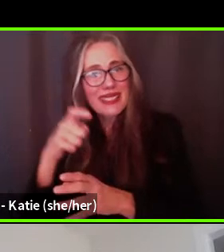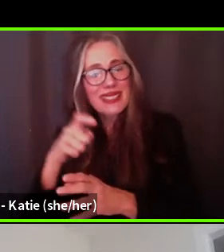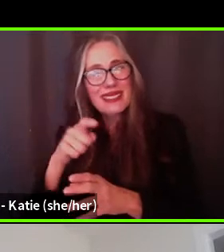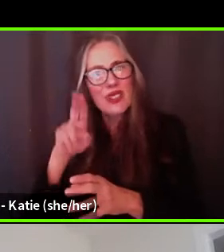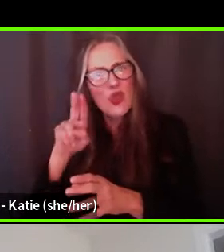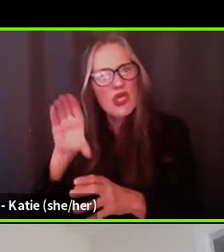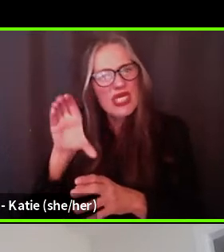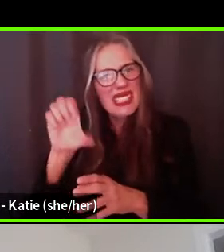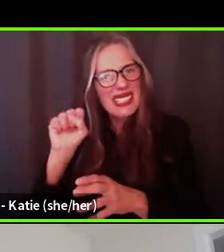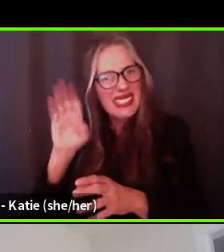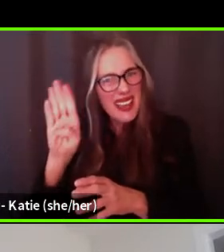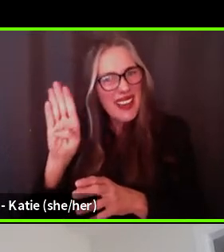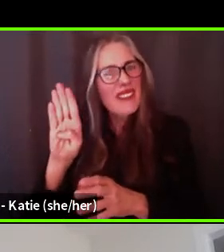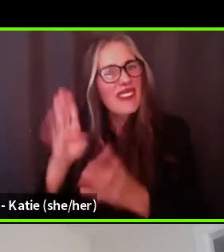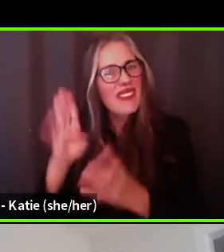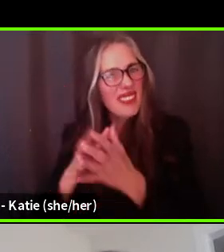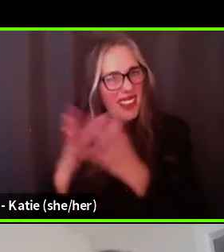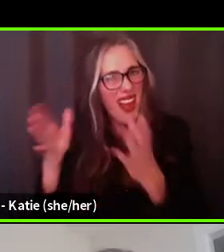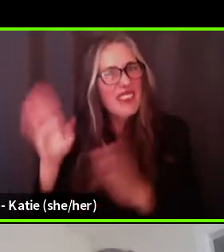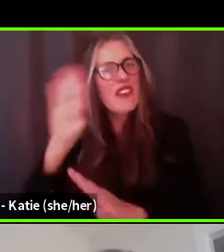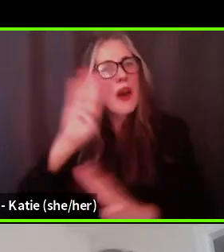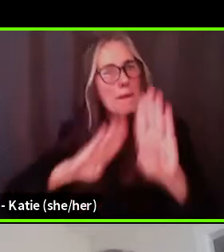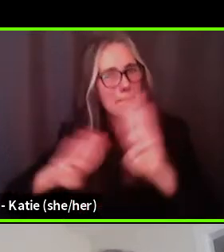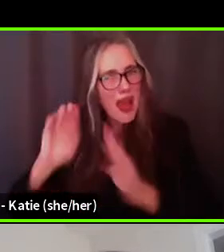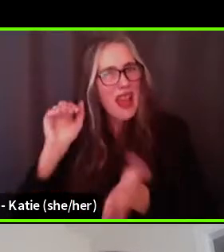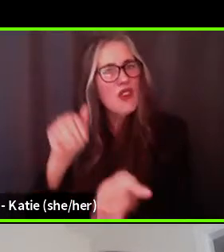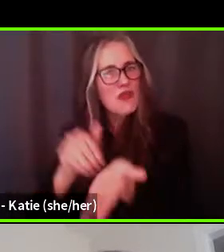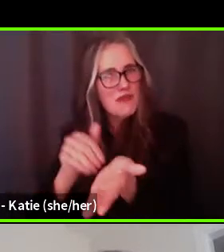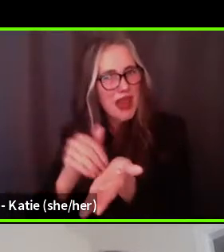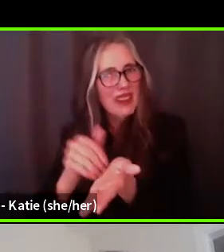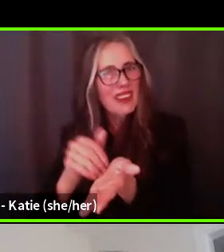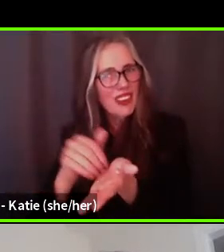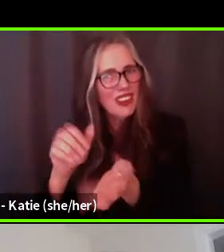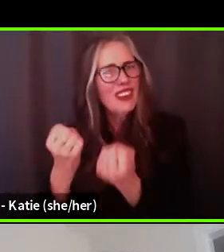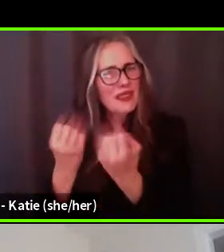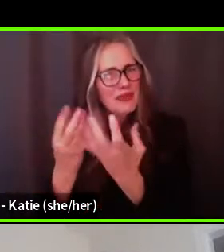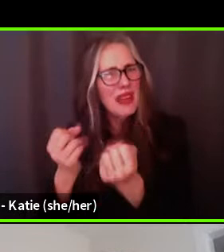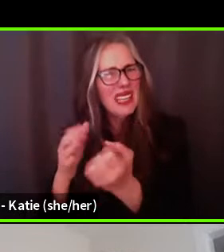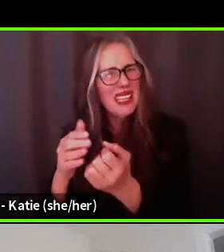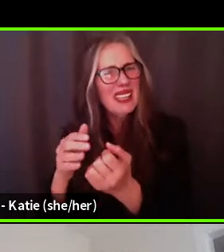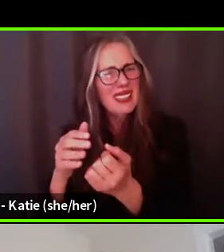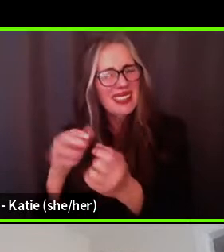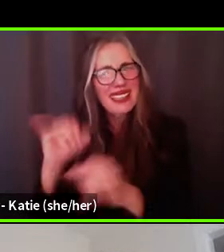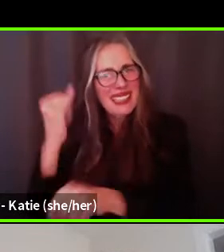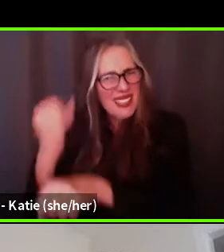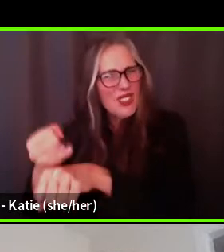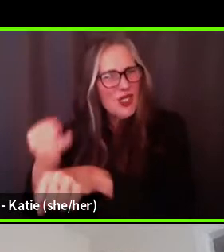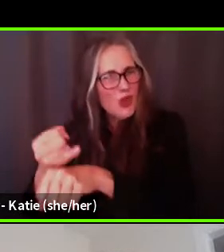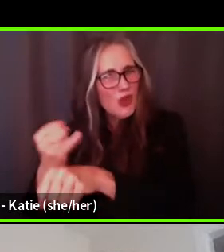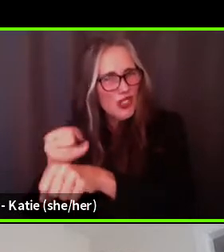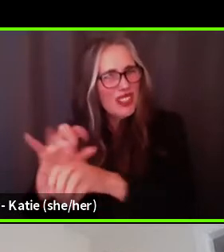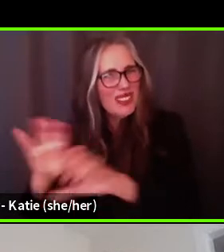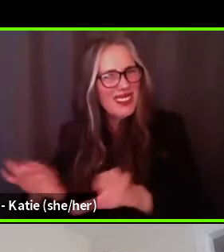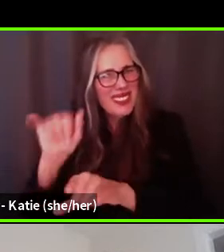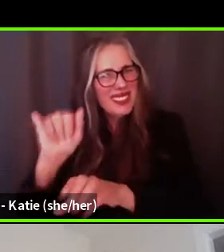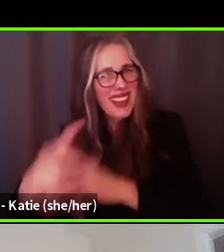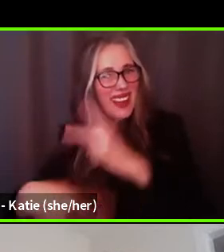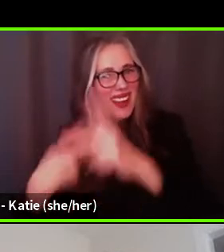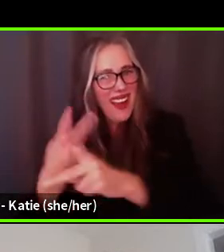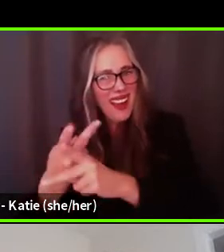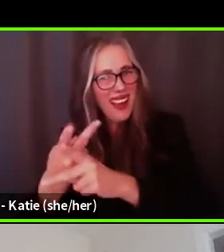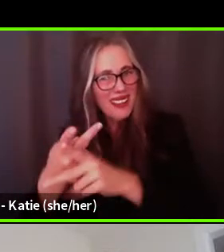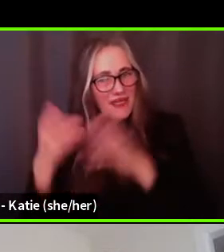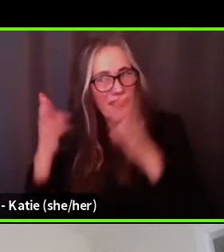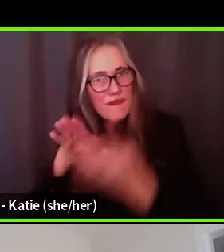where this sort of social sciences manage department within this broader institution but um